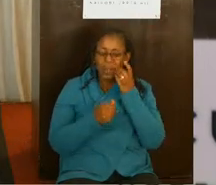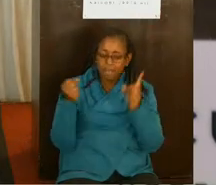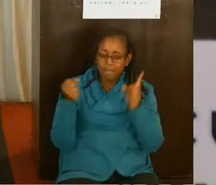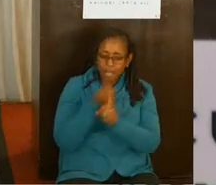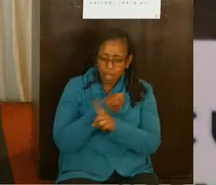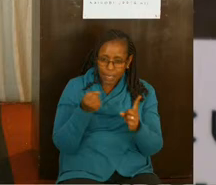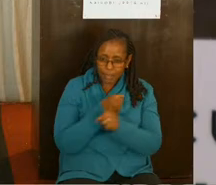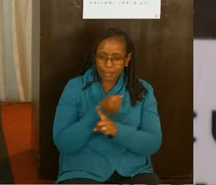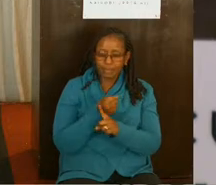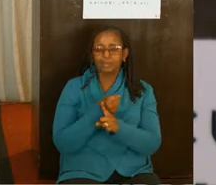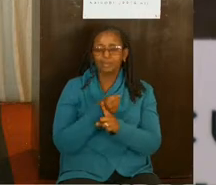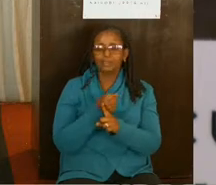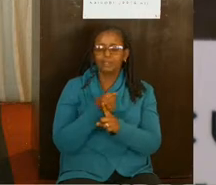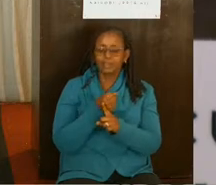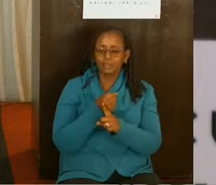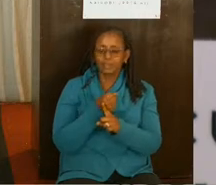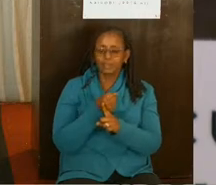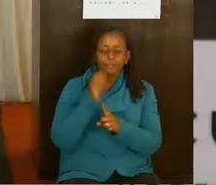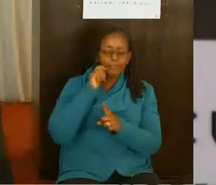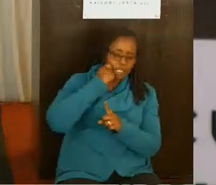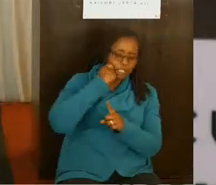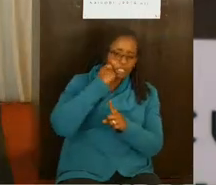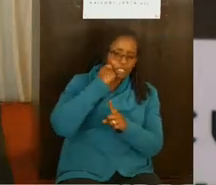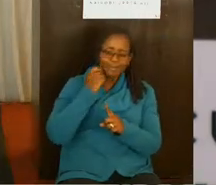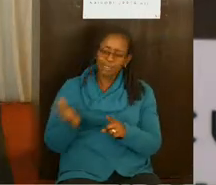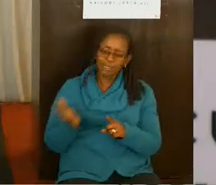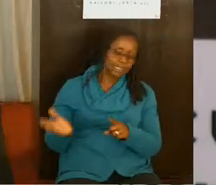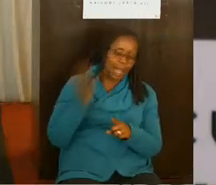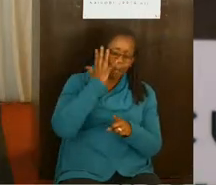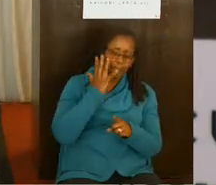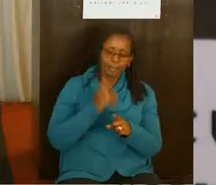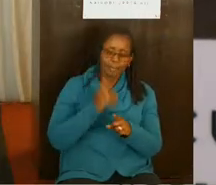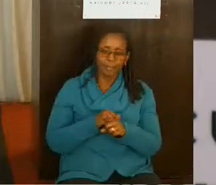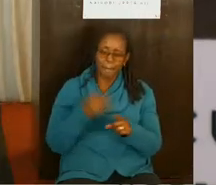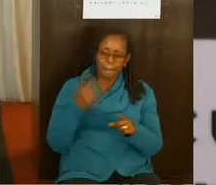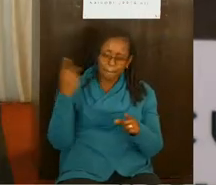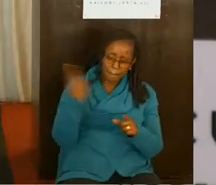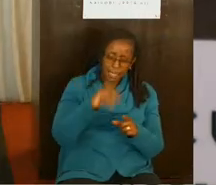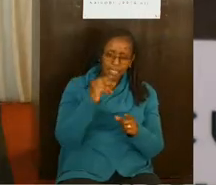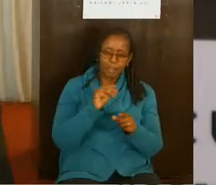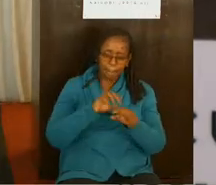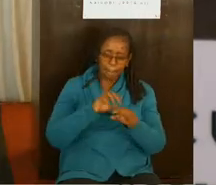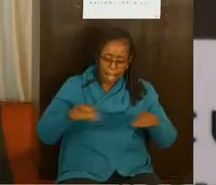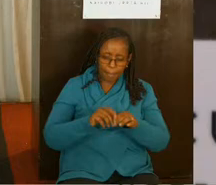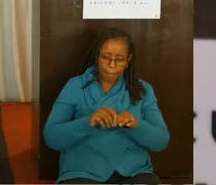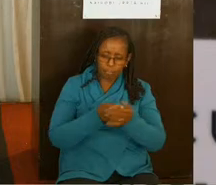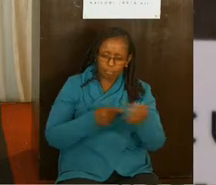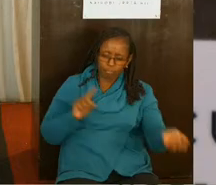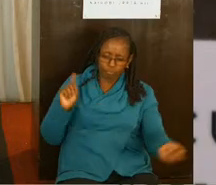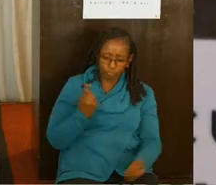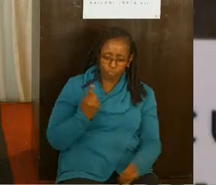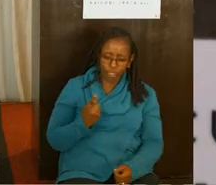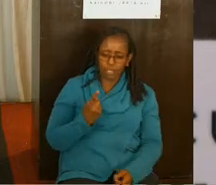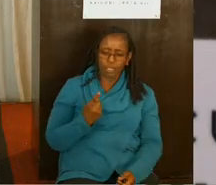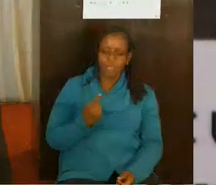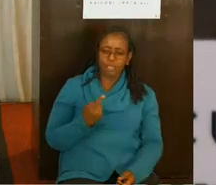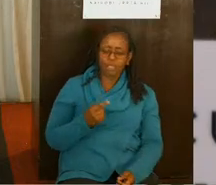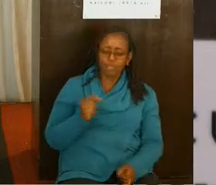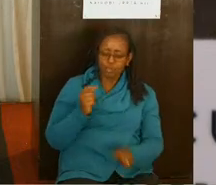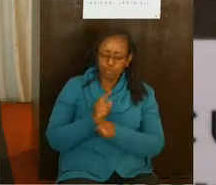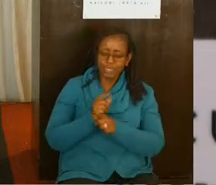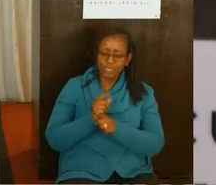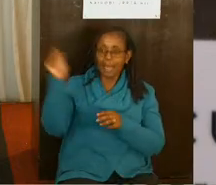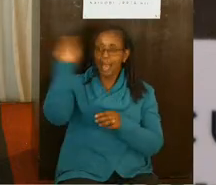violence like pinching and slapping is very common beating using Pipes phone chargers dusters